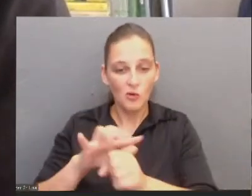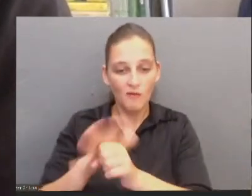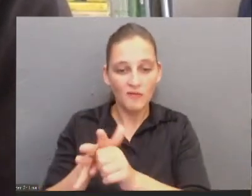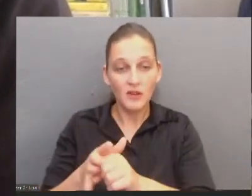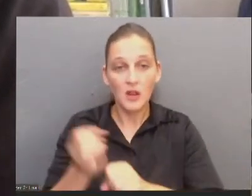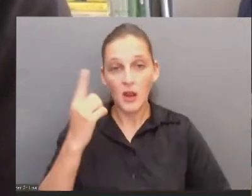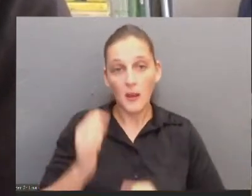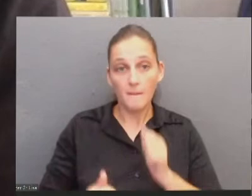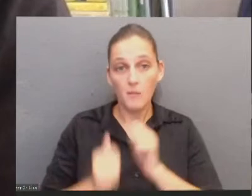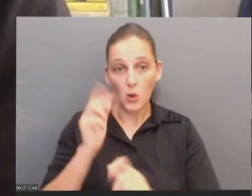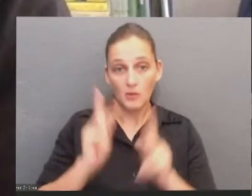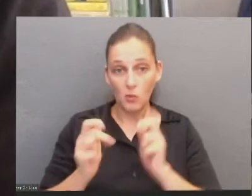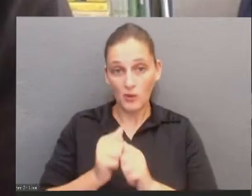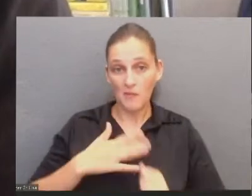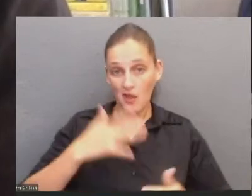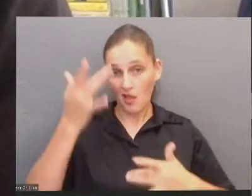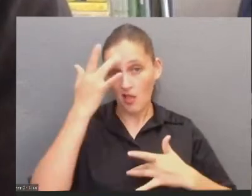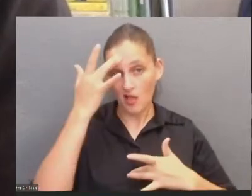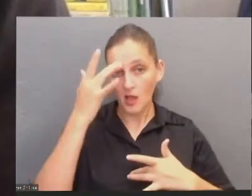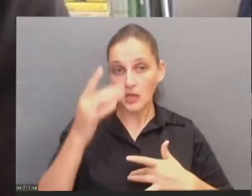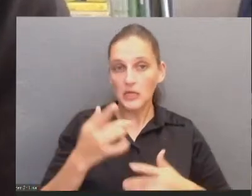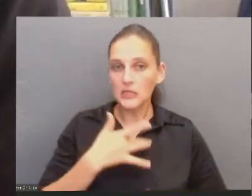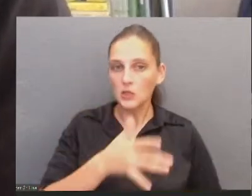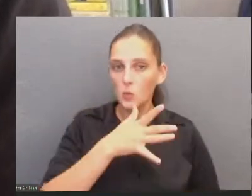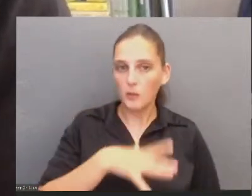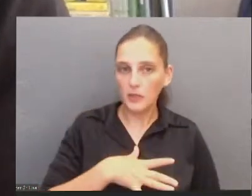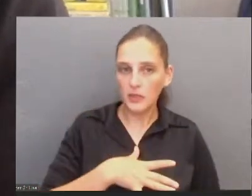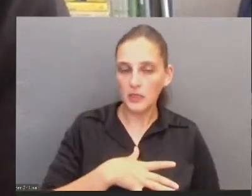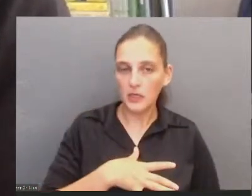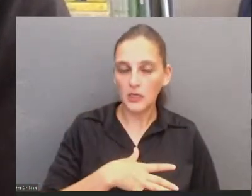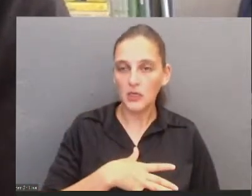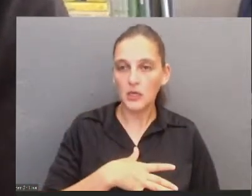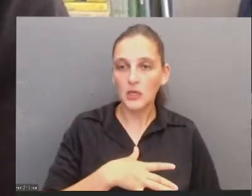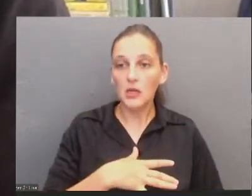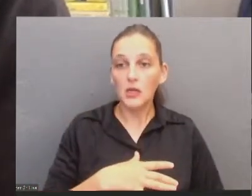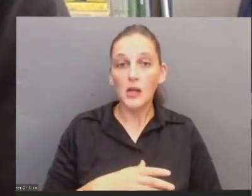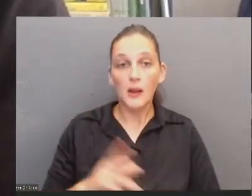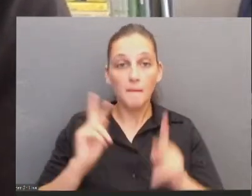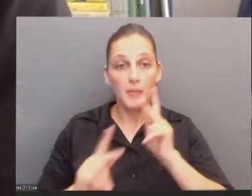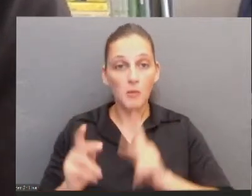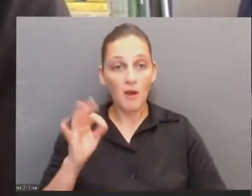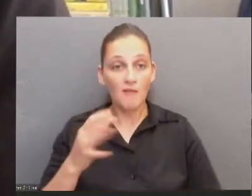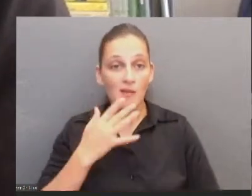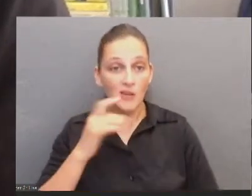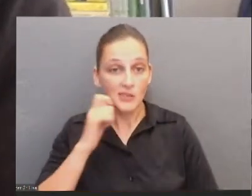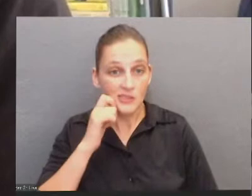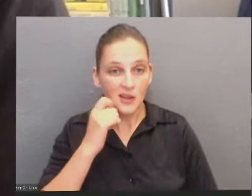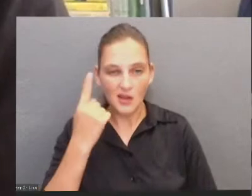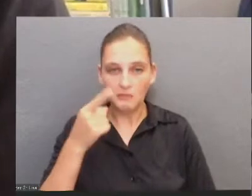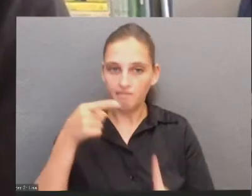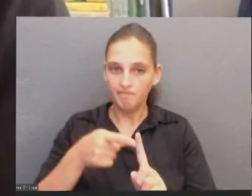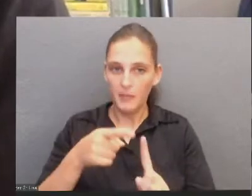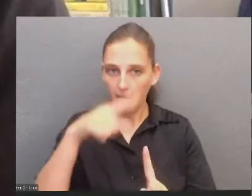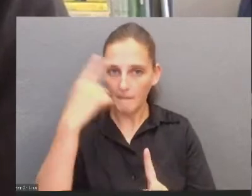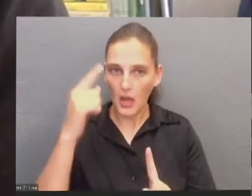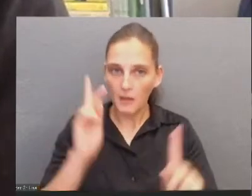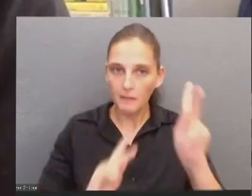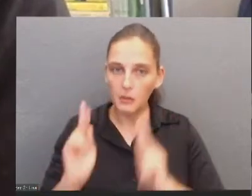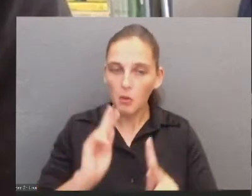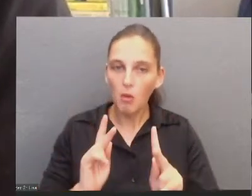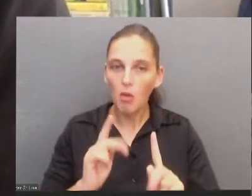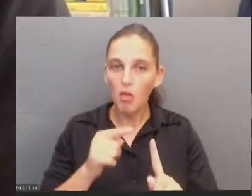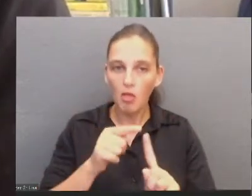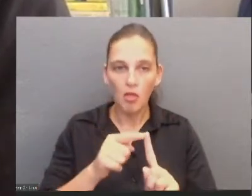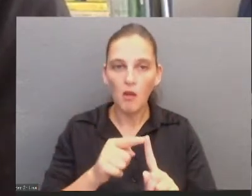so sexism is killing us. And for people of color, and specifically Black people, they are consistently